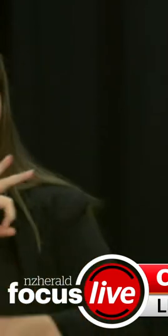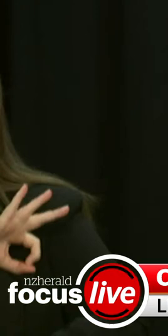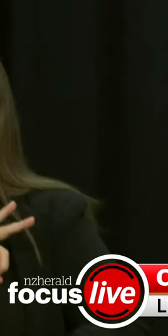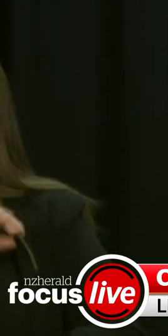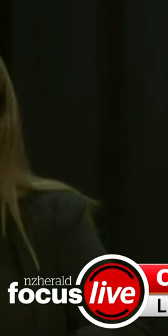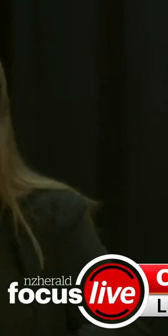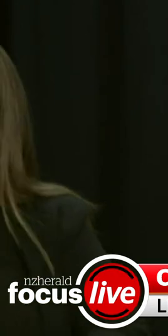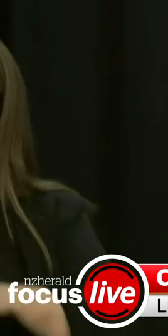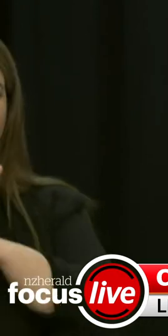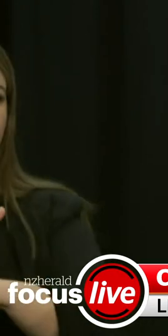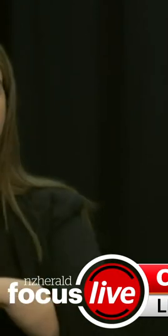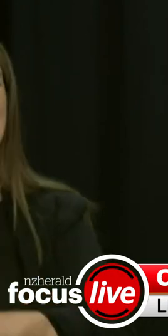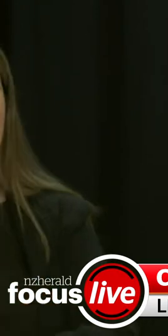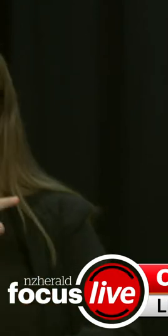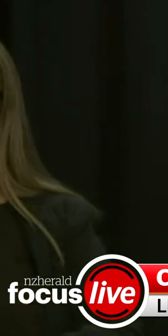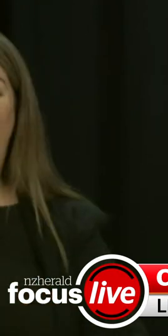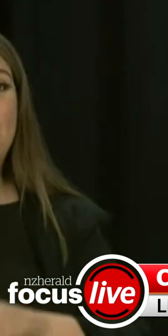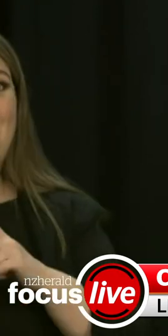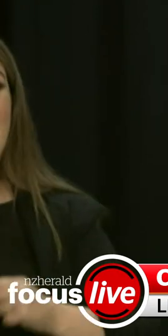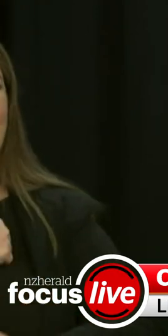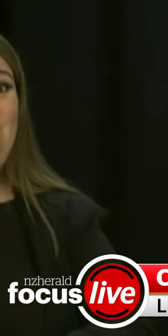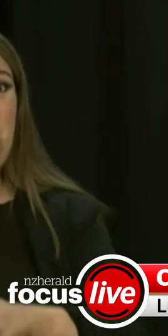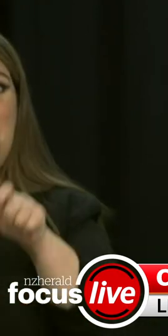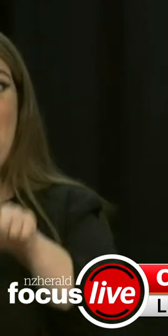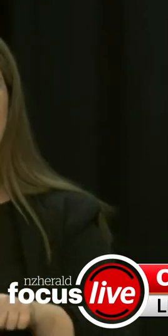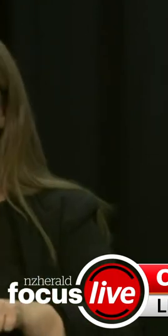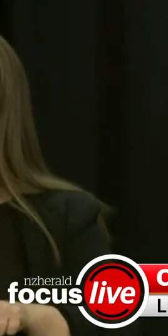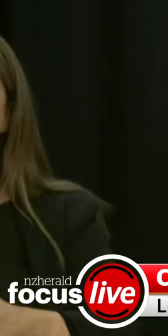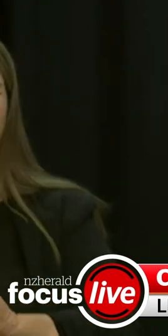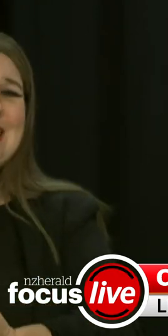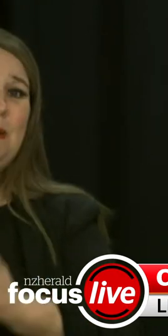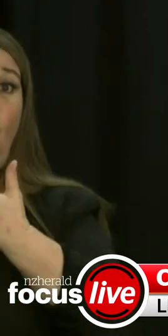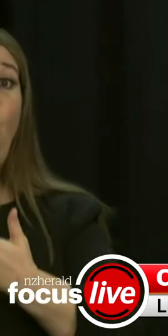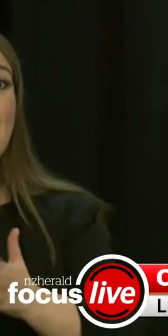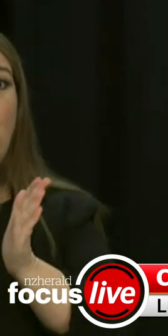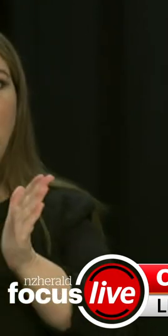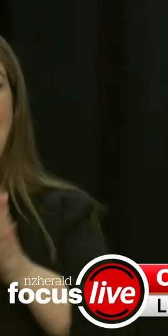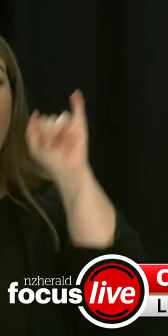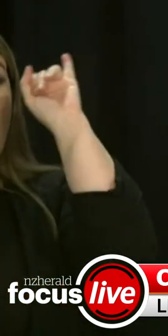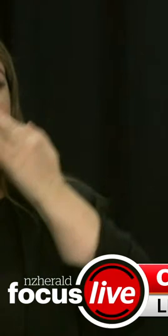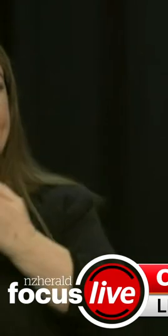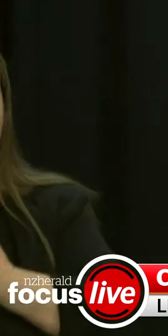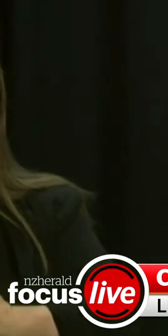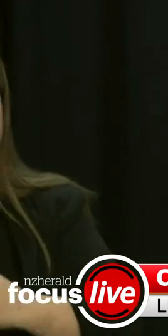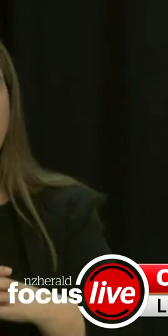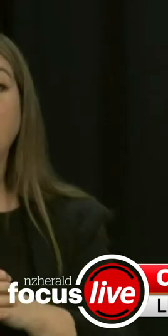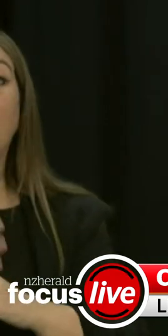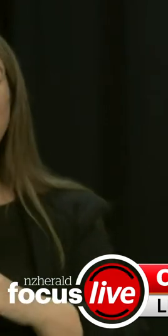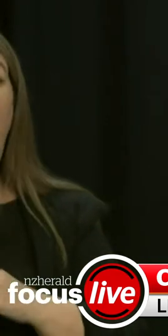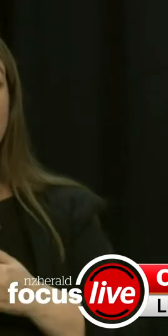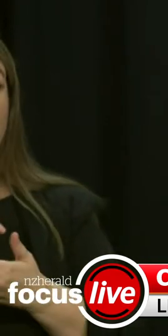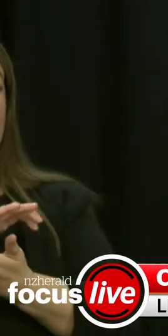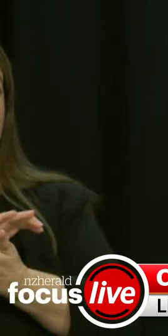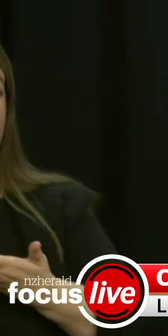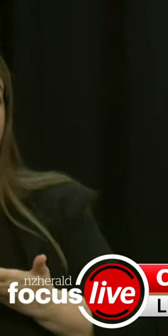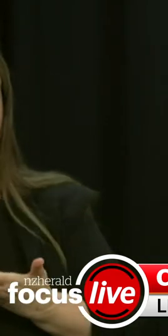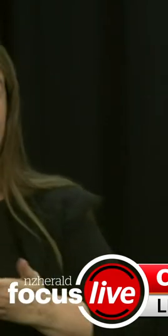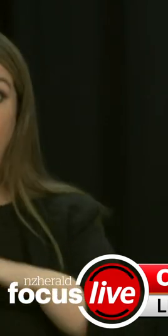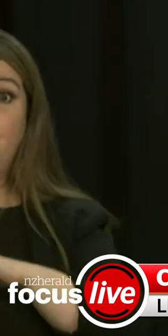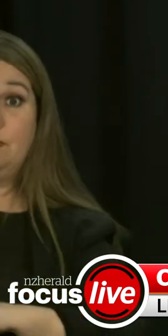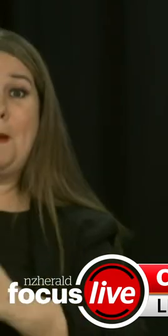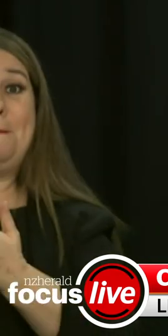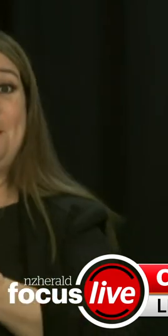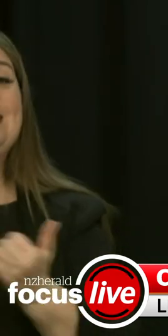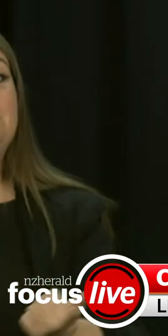when we need them most. The $419 million payroll boost over 4 years will mean many NZDF